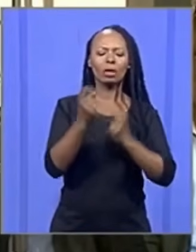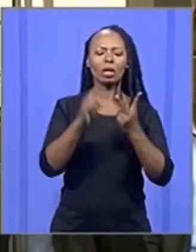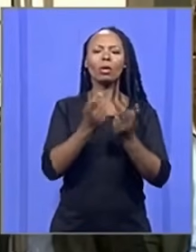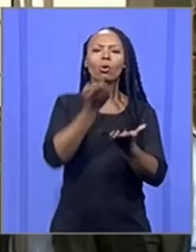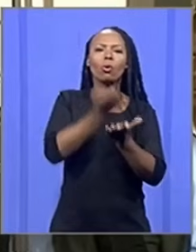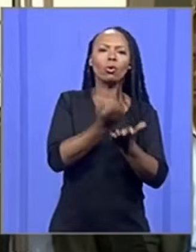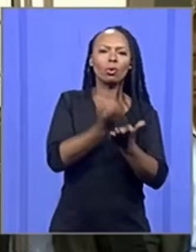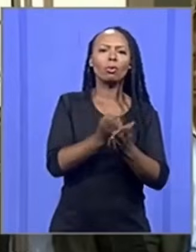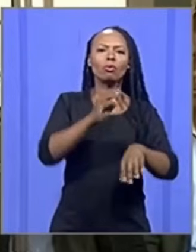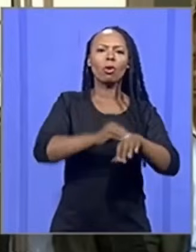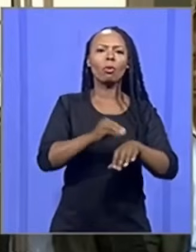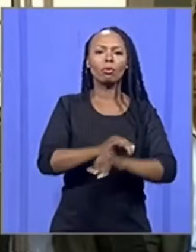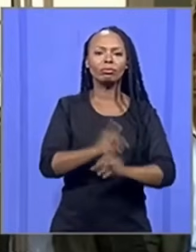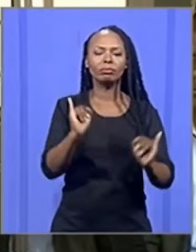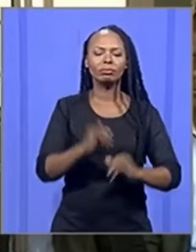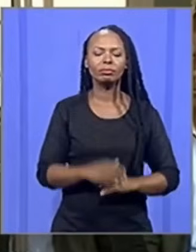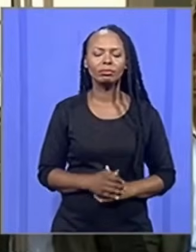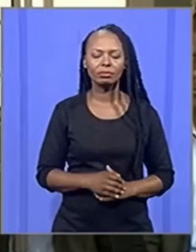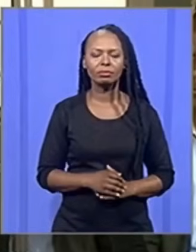economic problems.